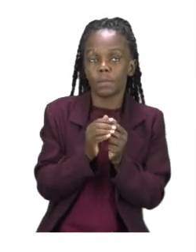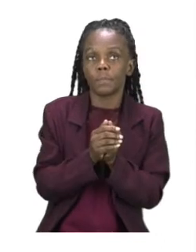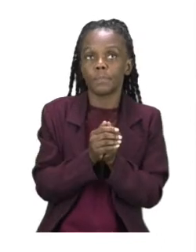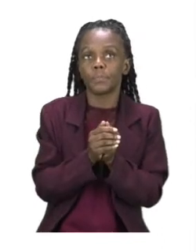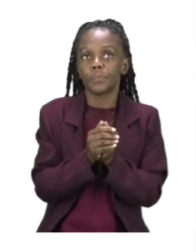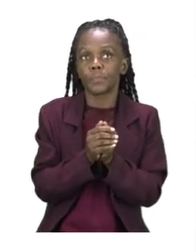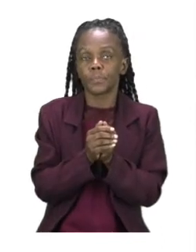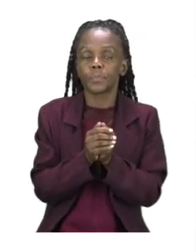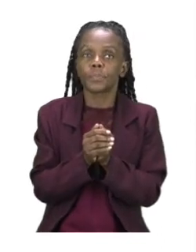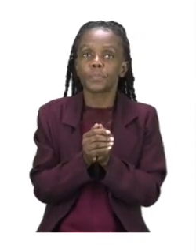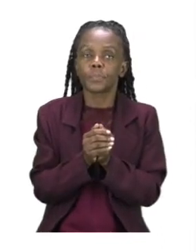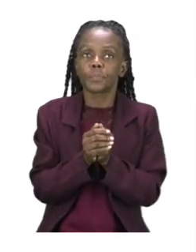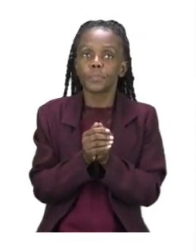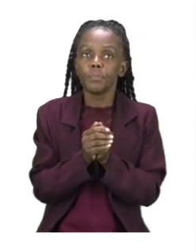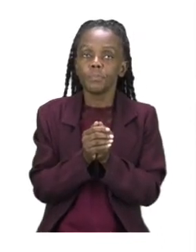the board.